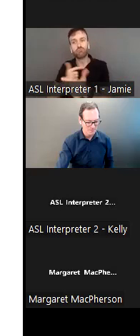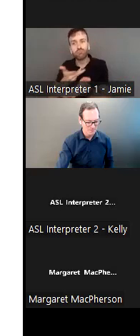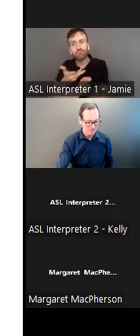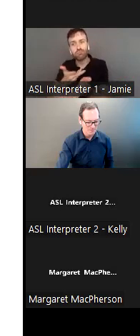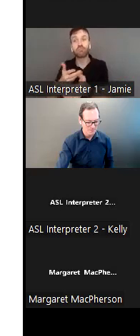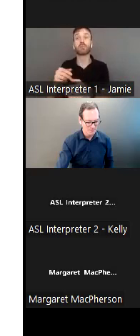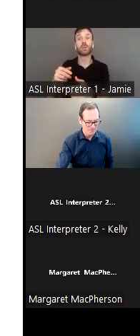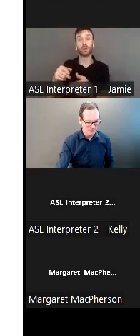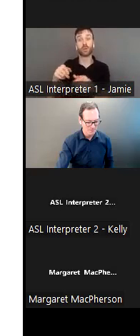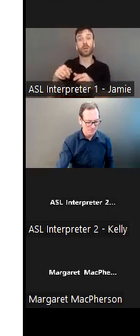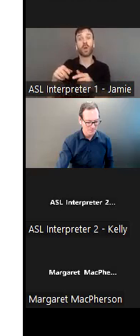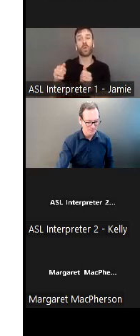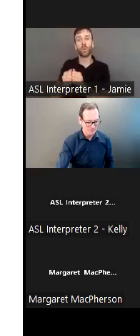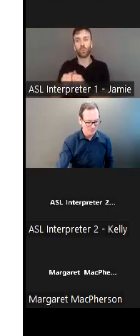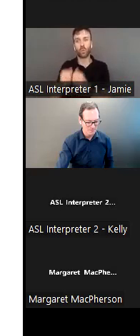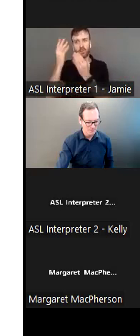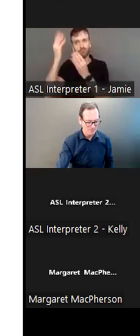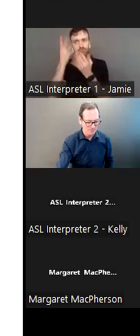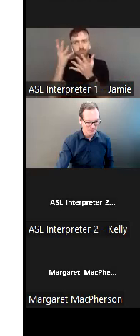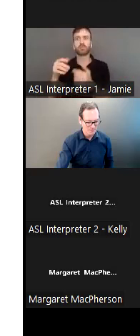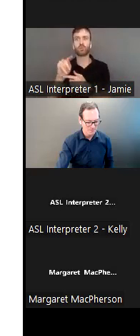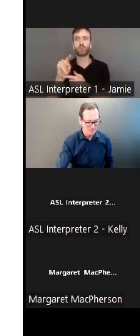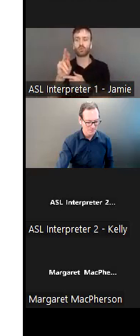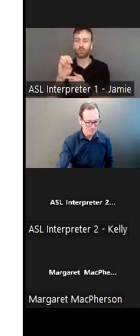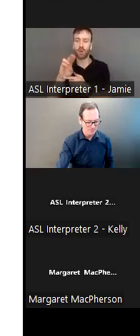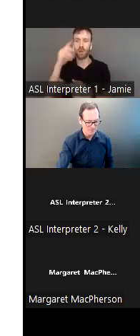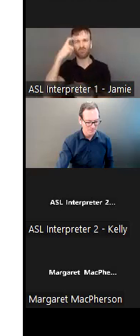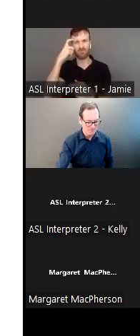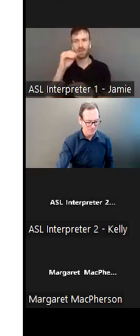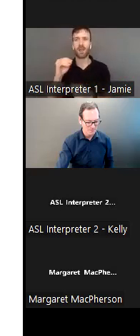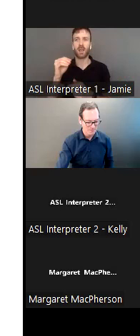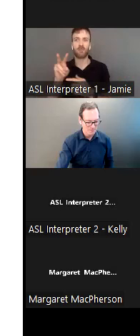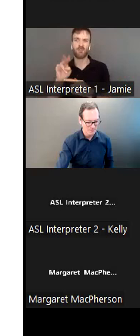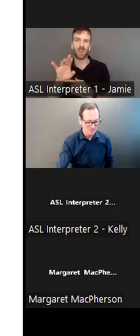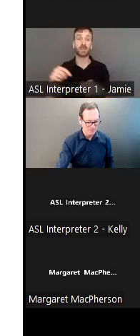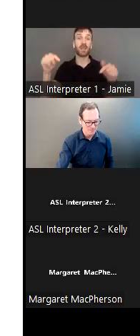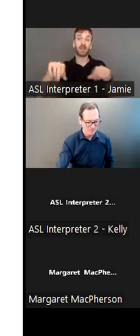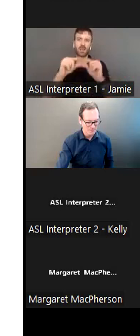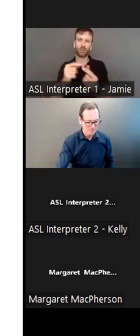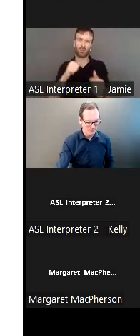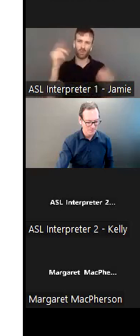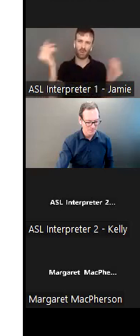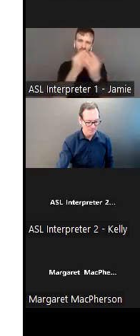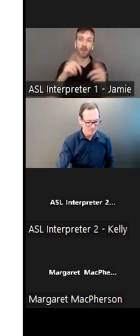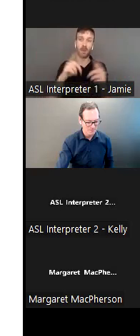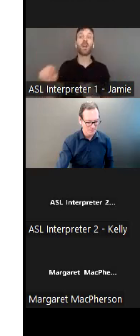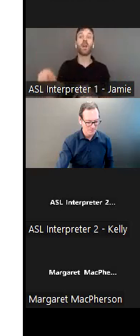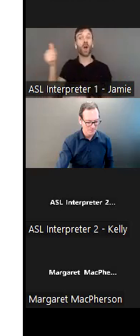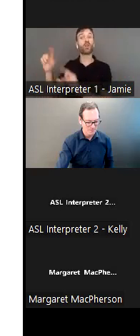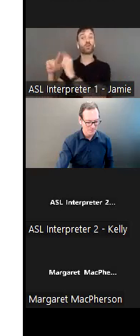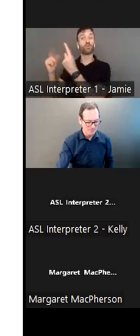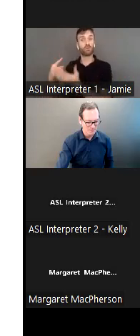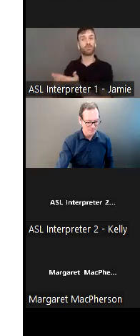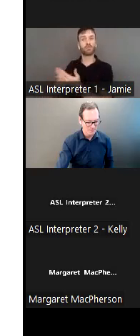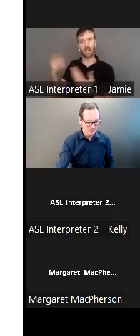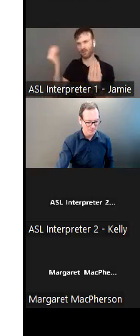and violence informed way. And then, especially for this group, I don't have to tell you, but when I speak to other groups, it's really sort of bringing to the